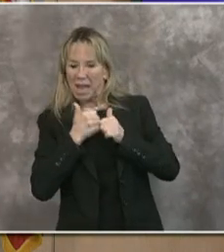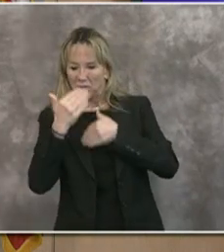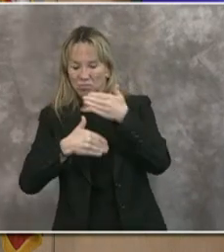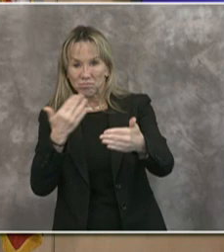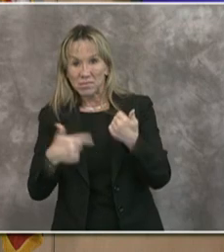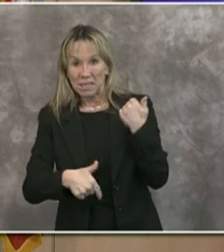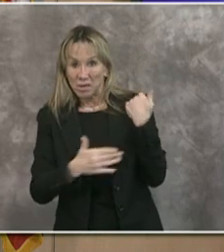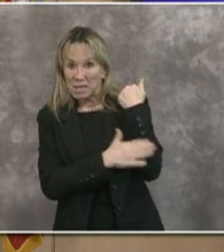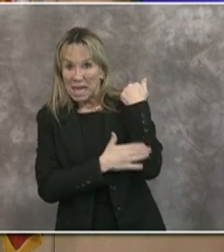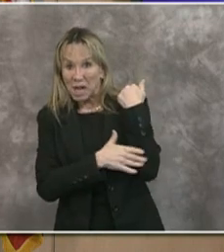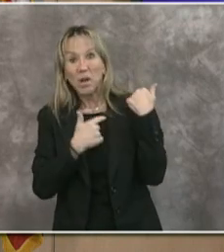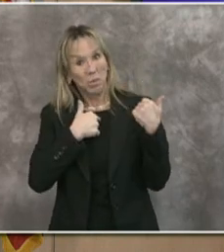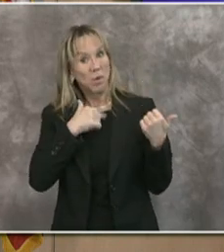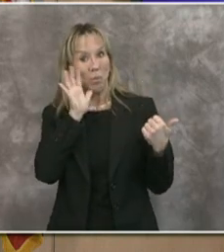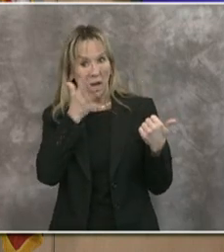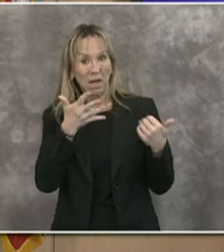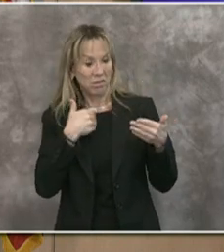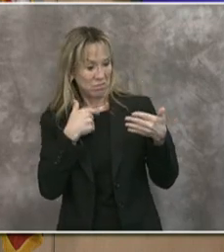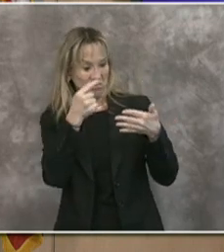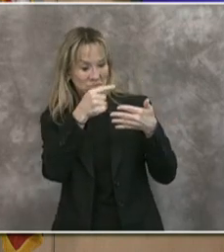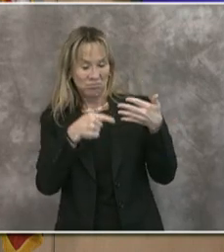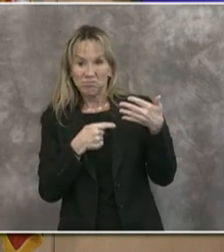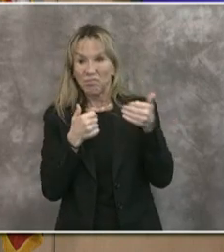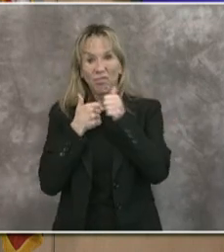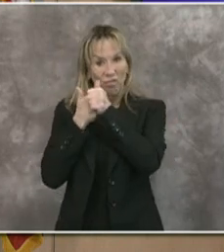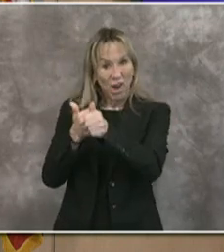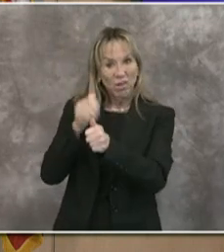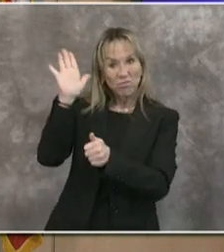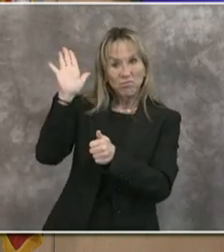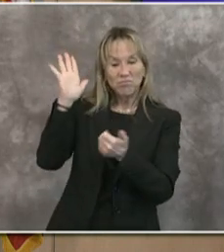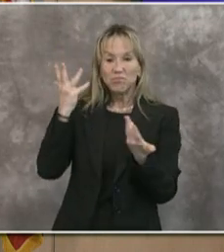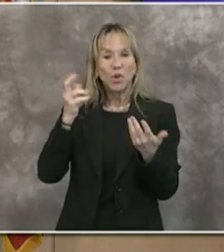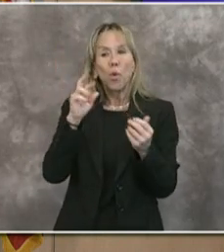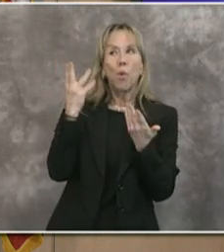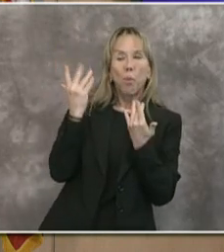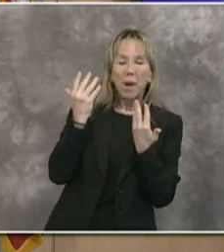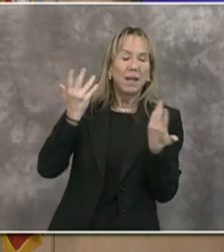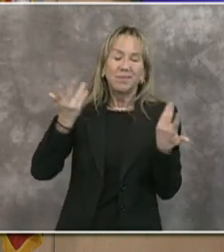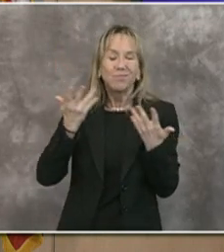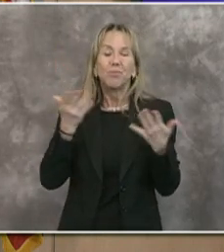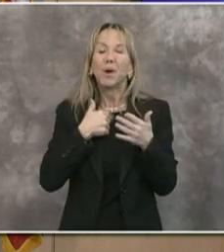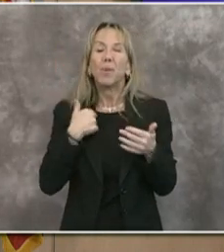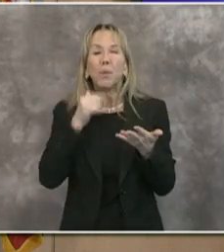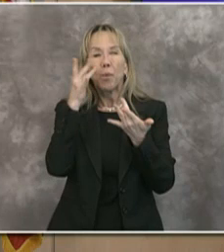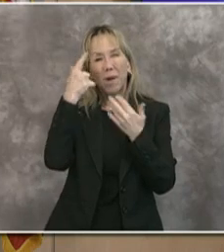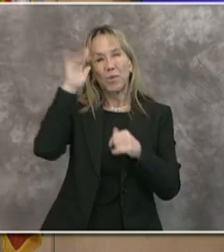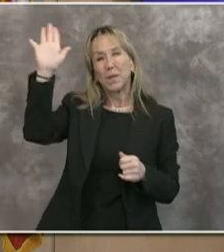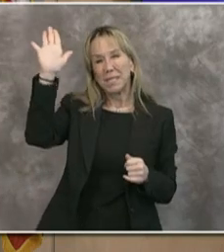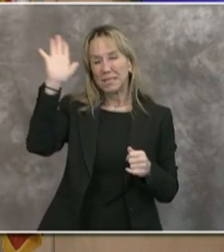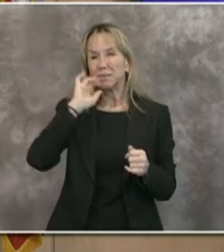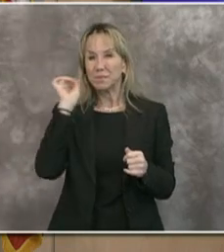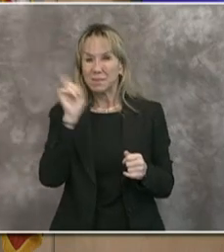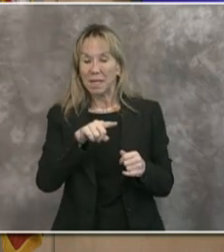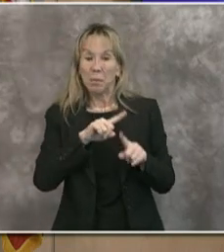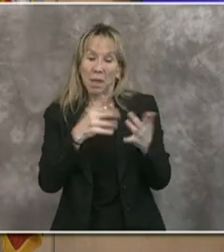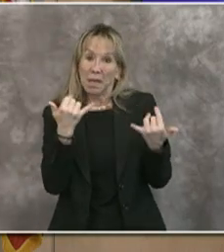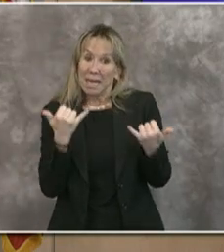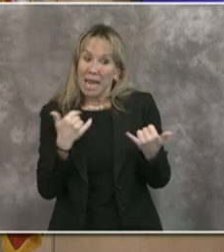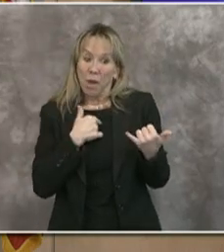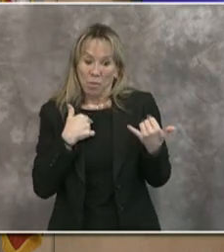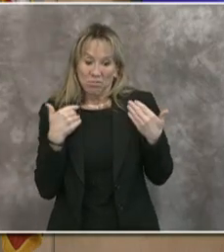as a county are going to qualify and meet and what they are. But we'll continue to wait for that. But we are moving forward with the assumption on